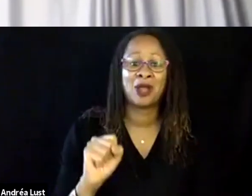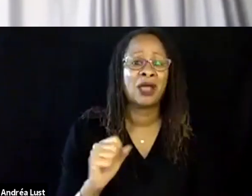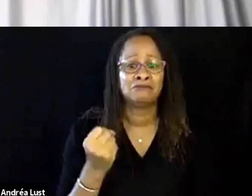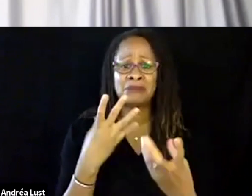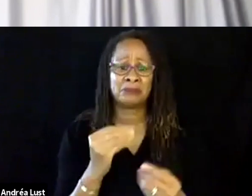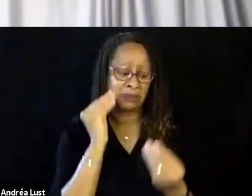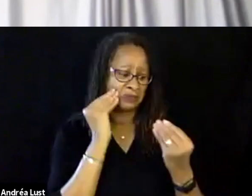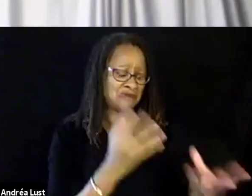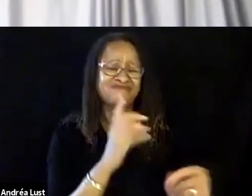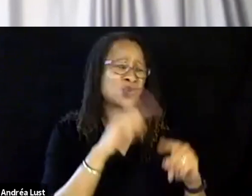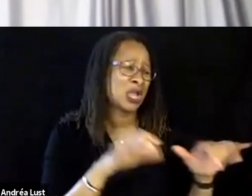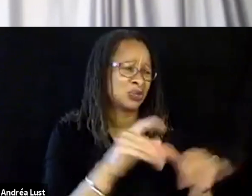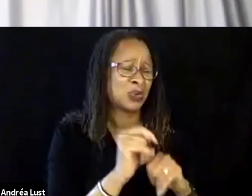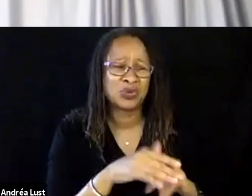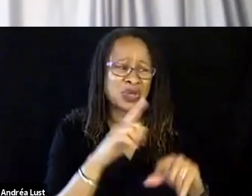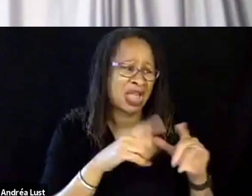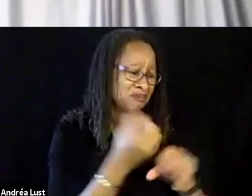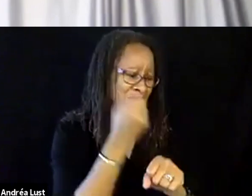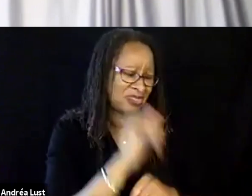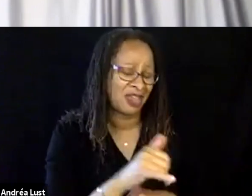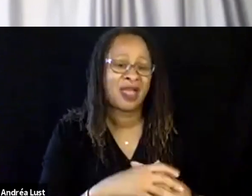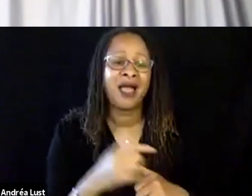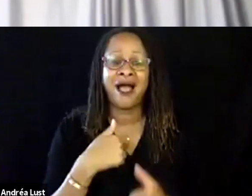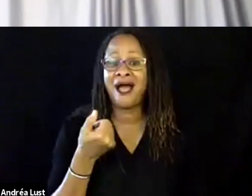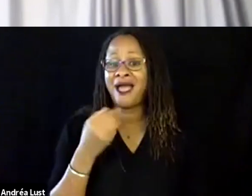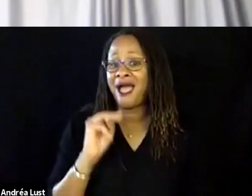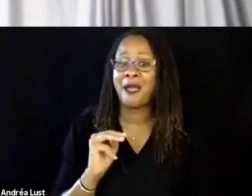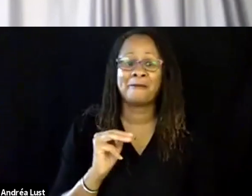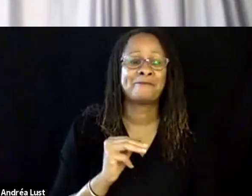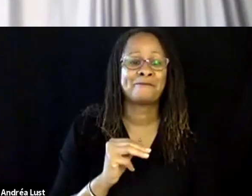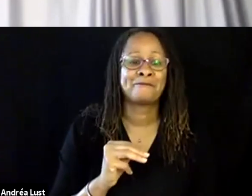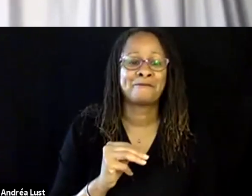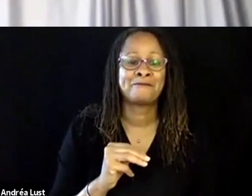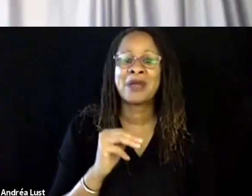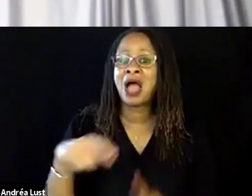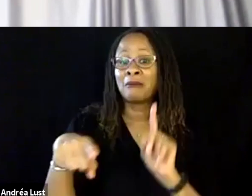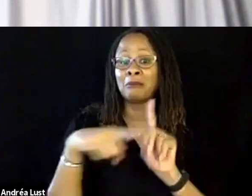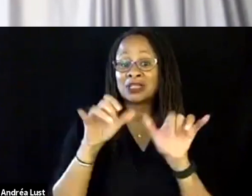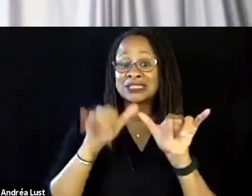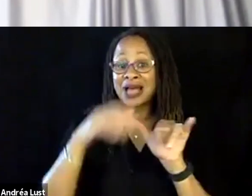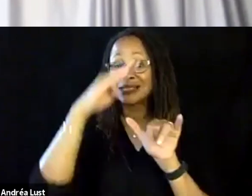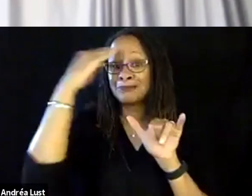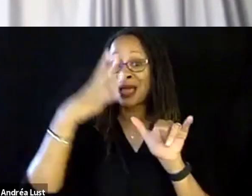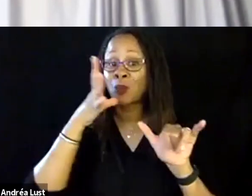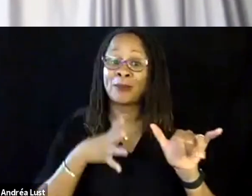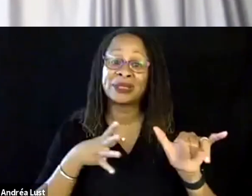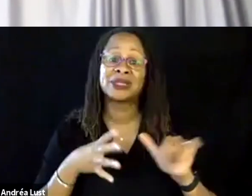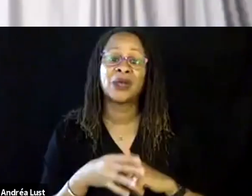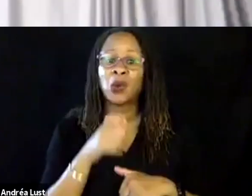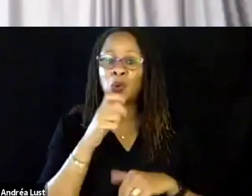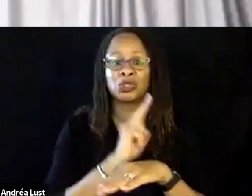was something I could never achieve. I mean, I am a plus size Black woman who